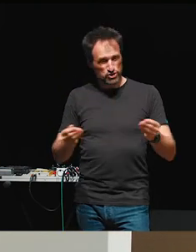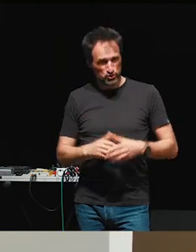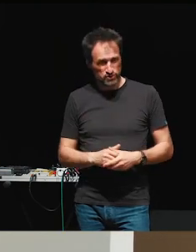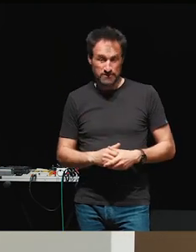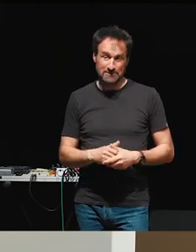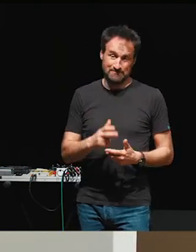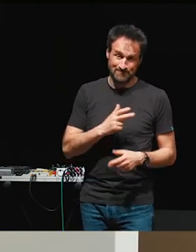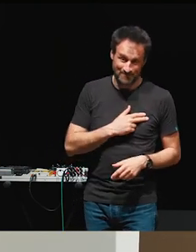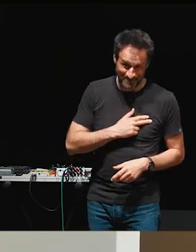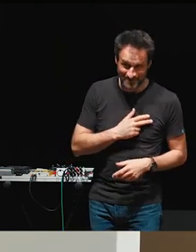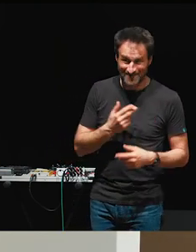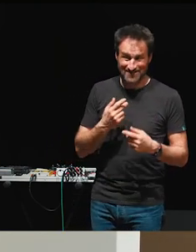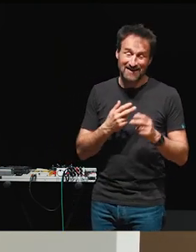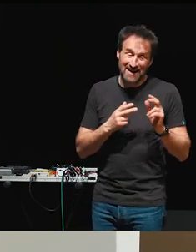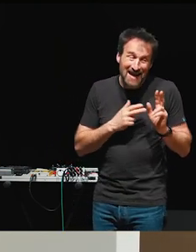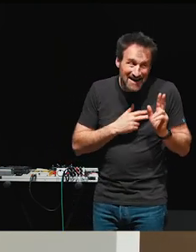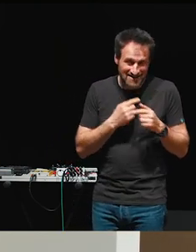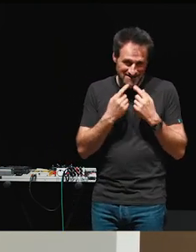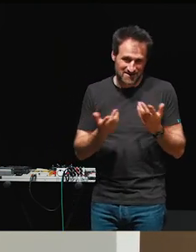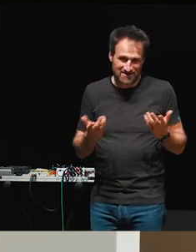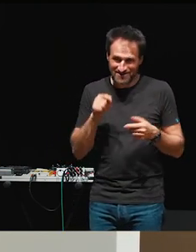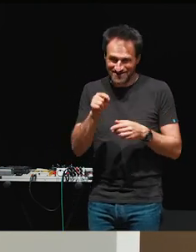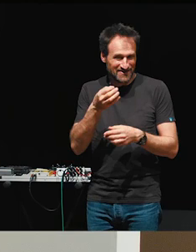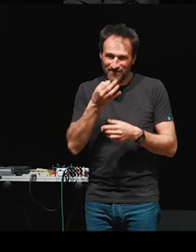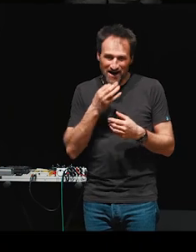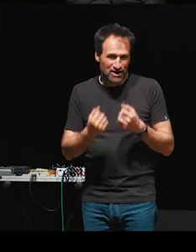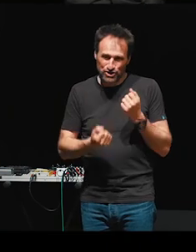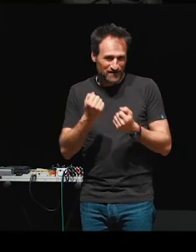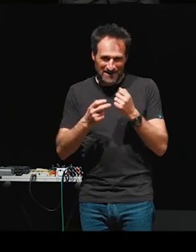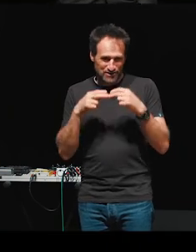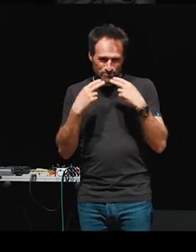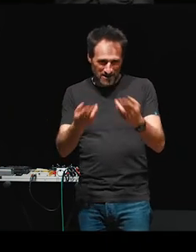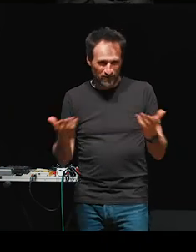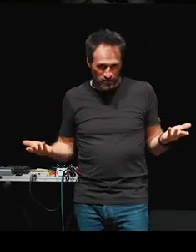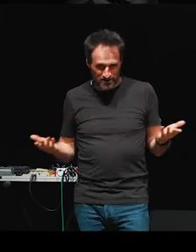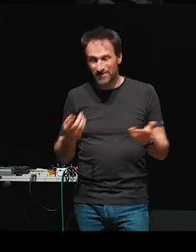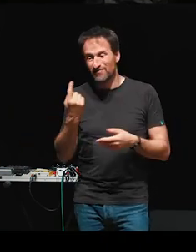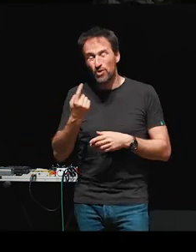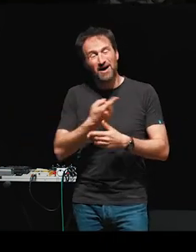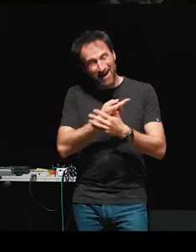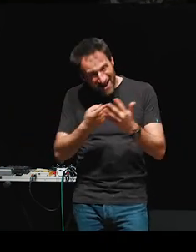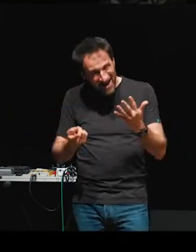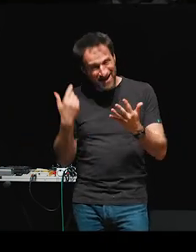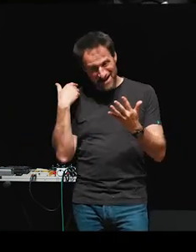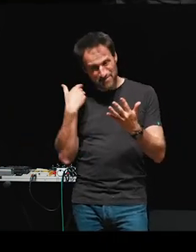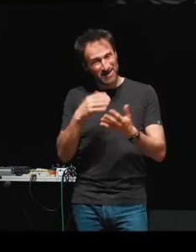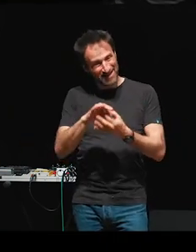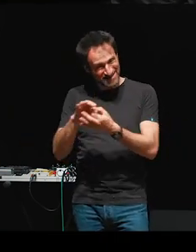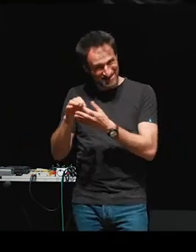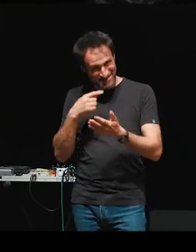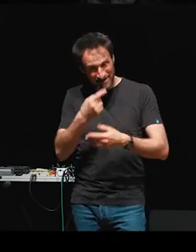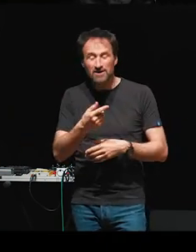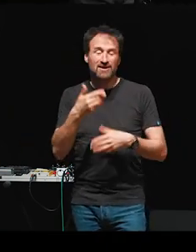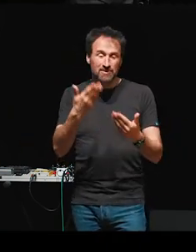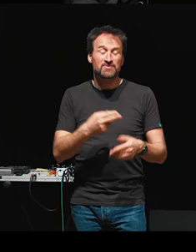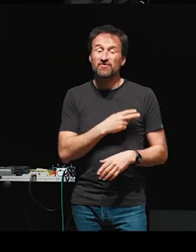very difficult to answer because each of them has some advantages and some disadvantages. And if you